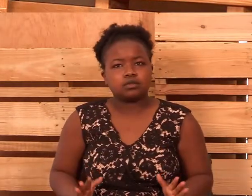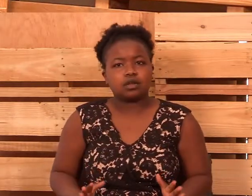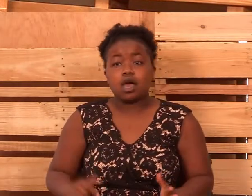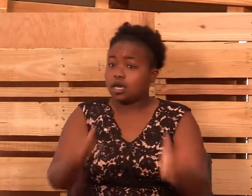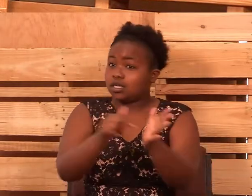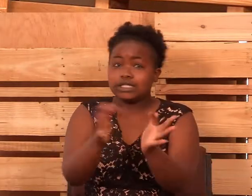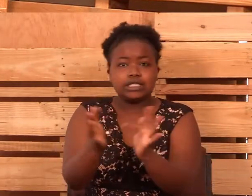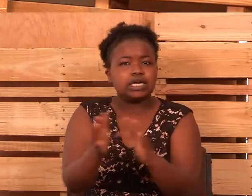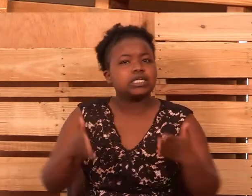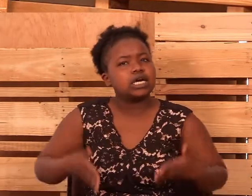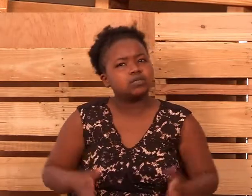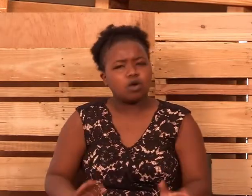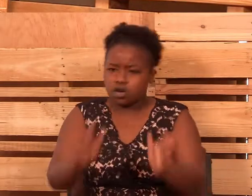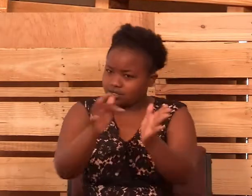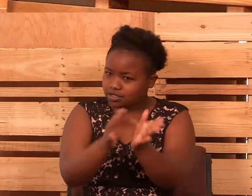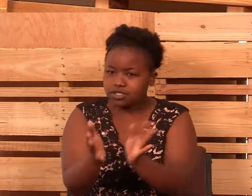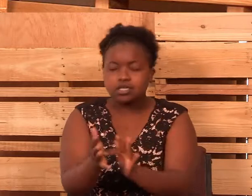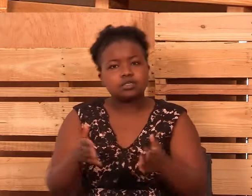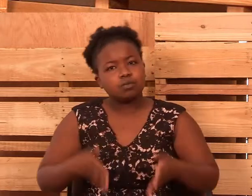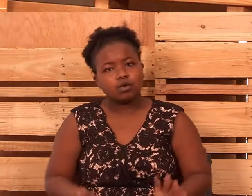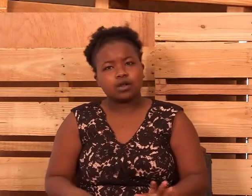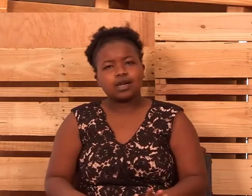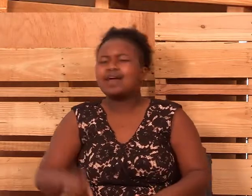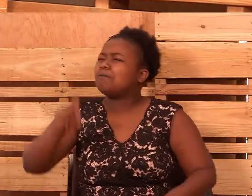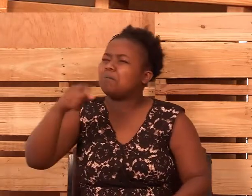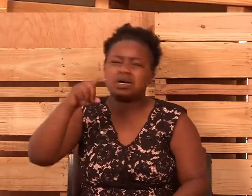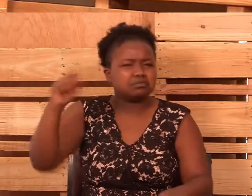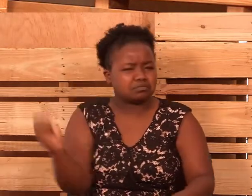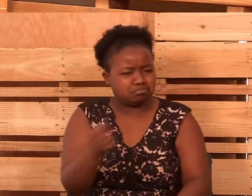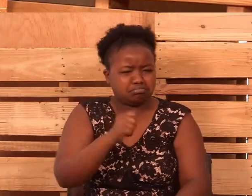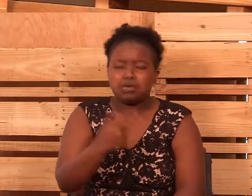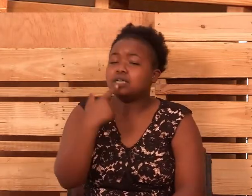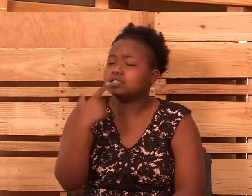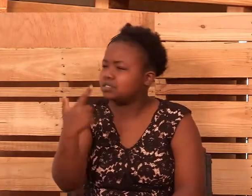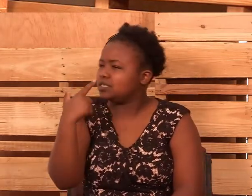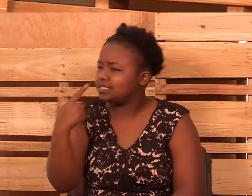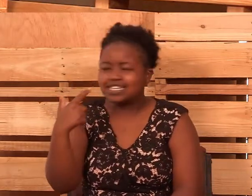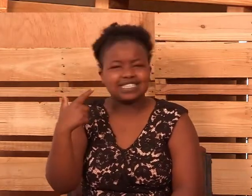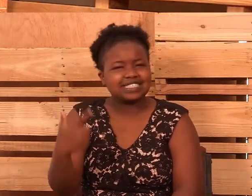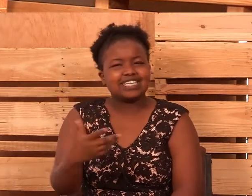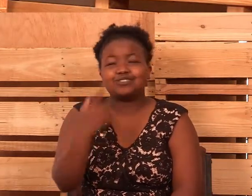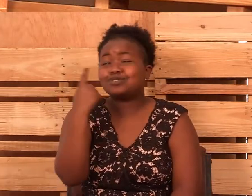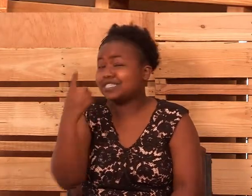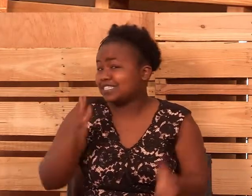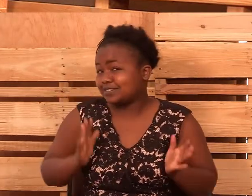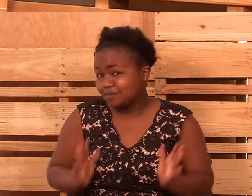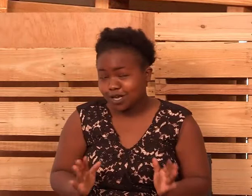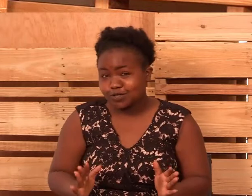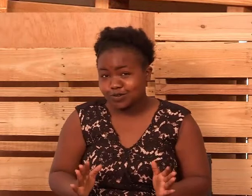Baby Jesus is born. And they were so, so happy. Just like the way Mary was happy, the angels were